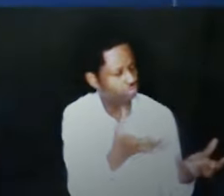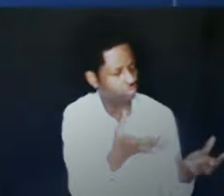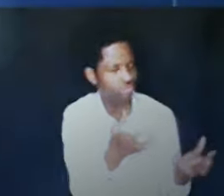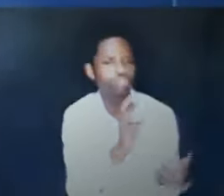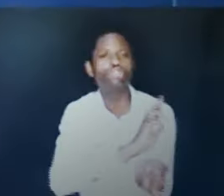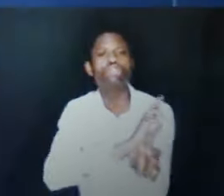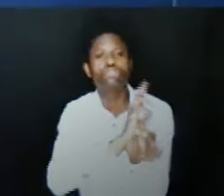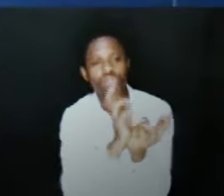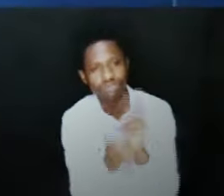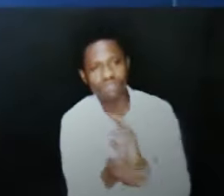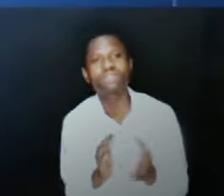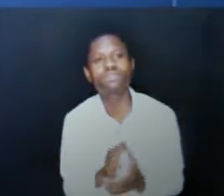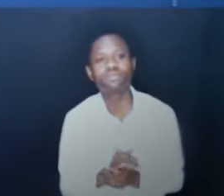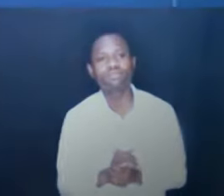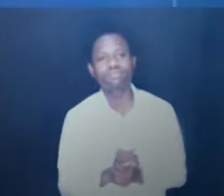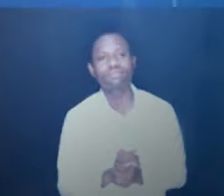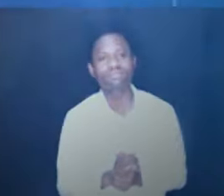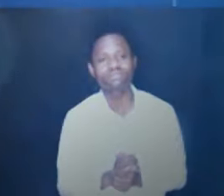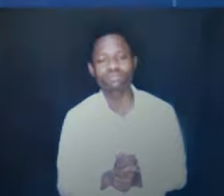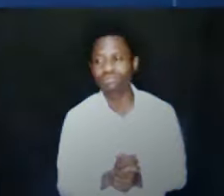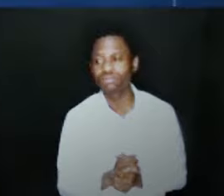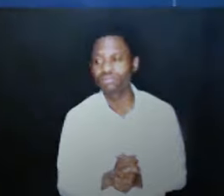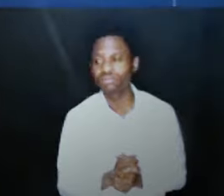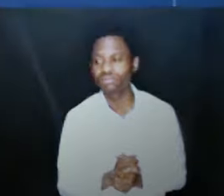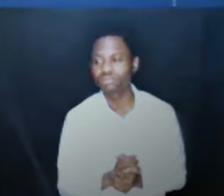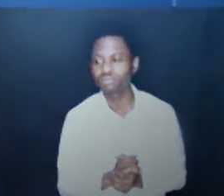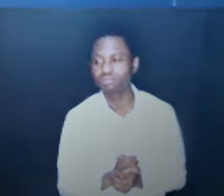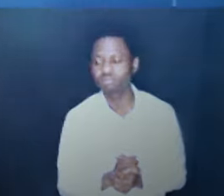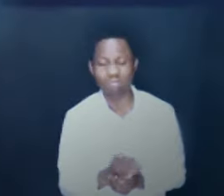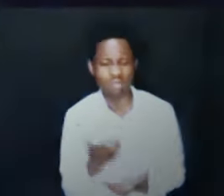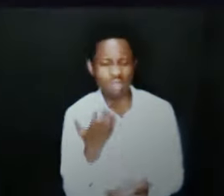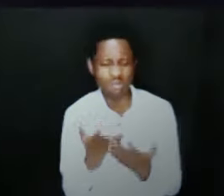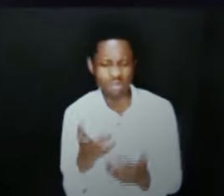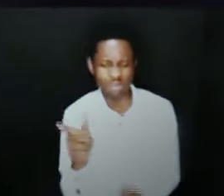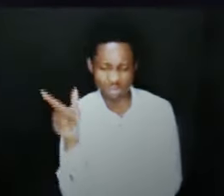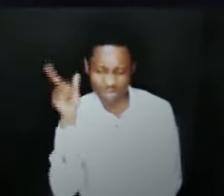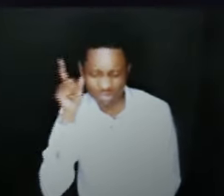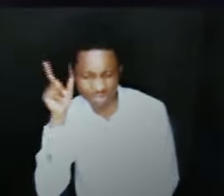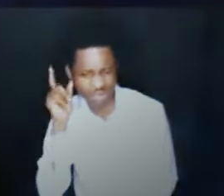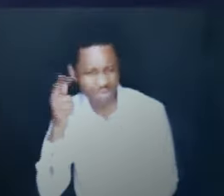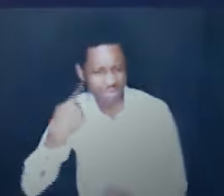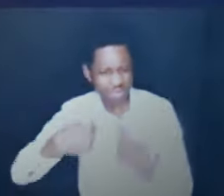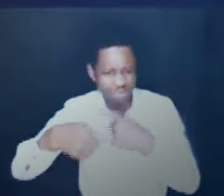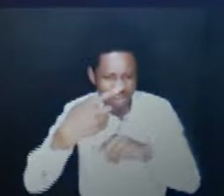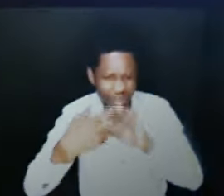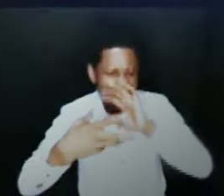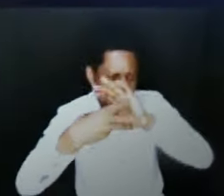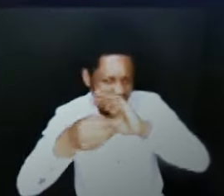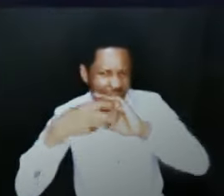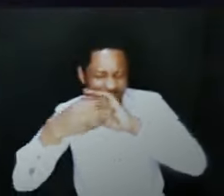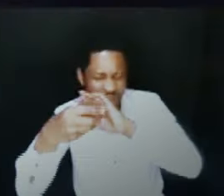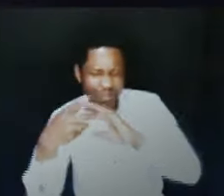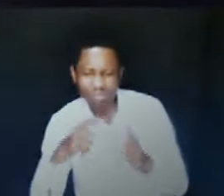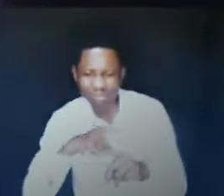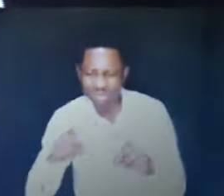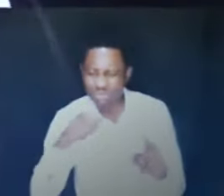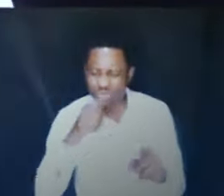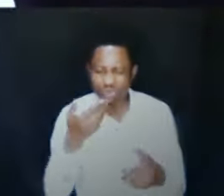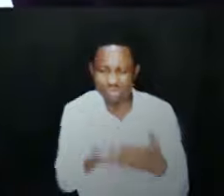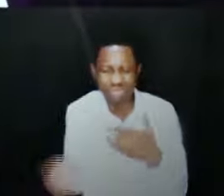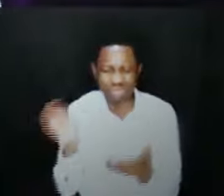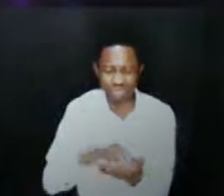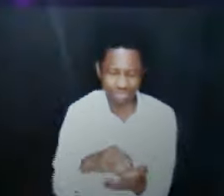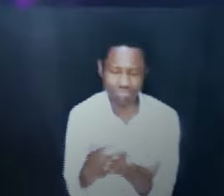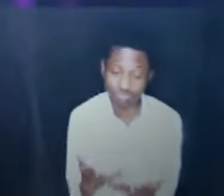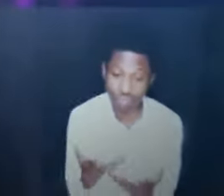Repentance. Maybe you are listening to me and you are not born again. I want you to